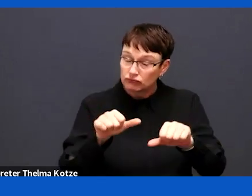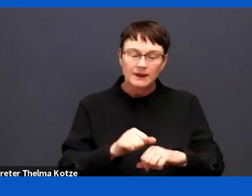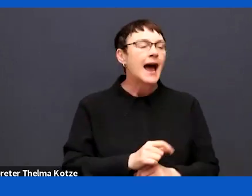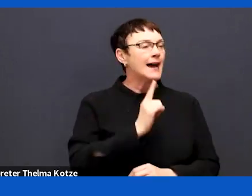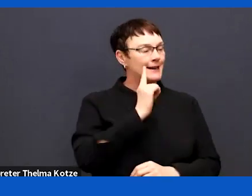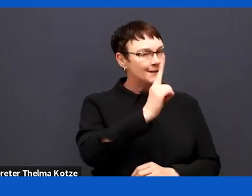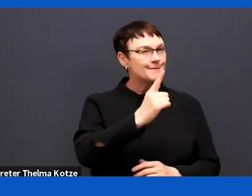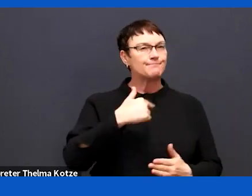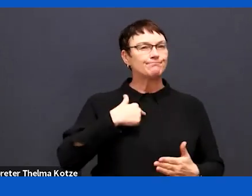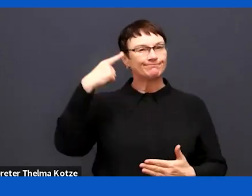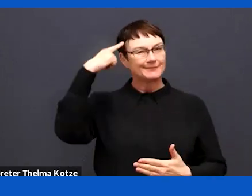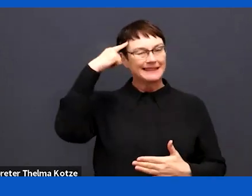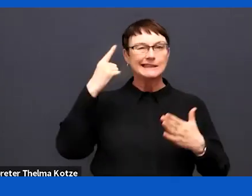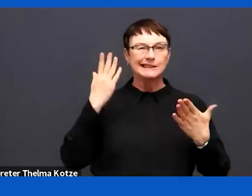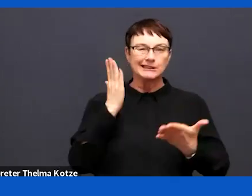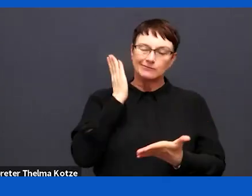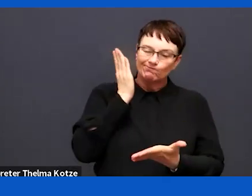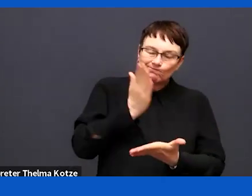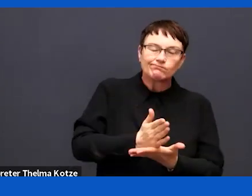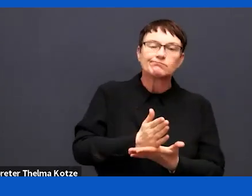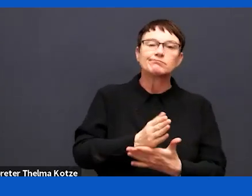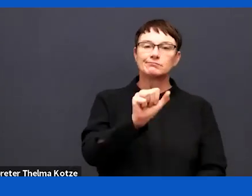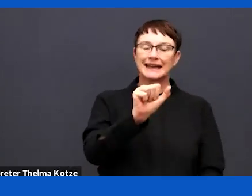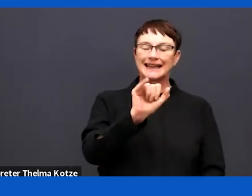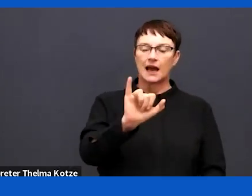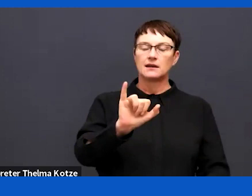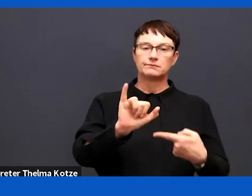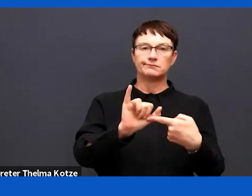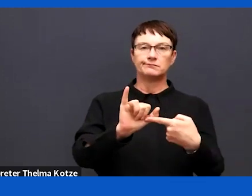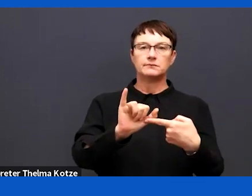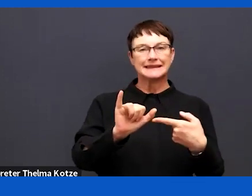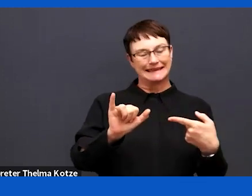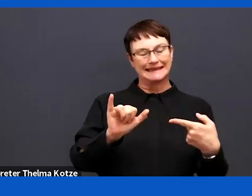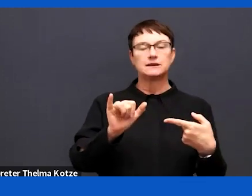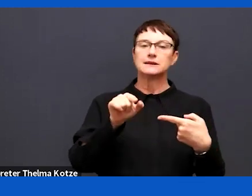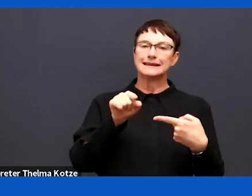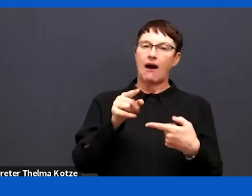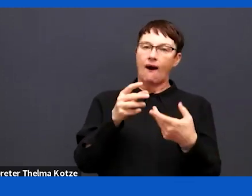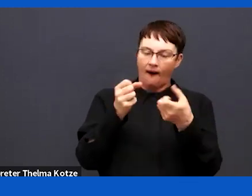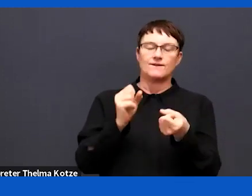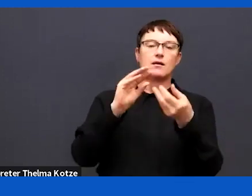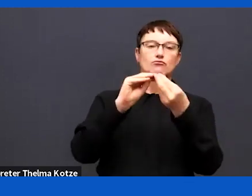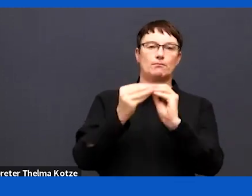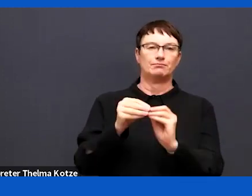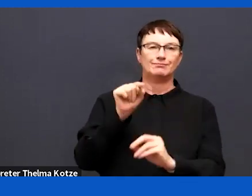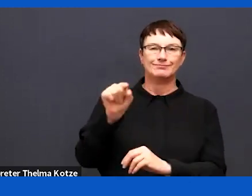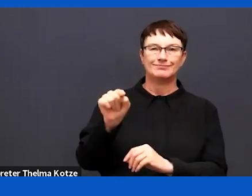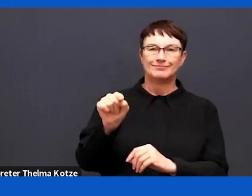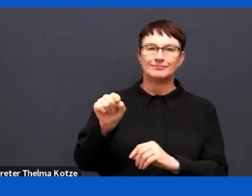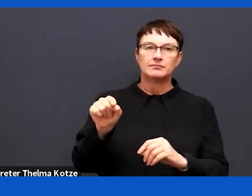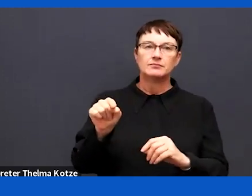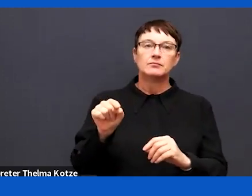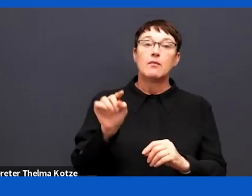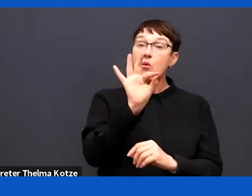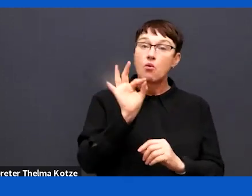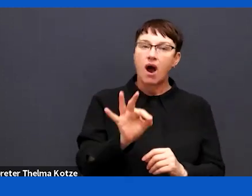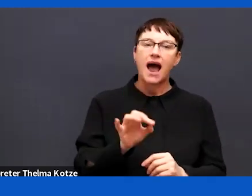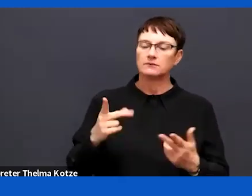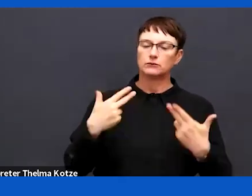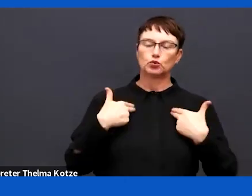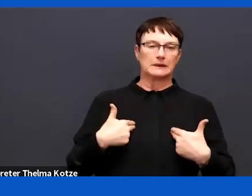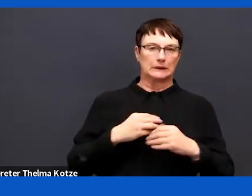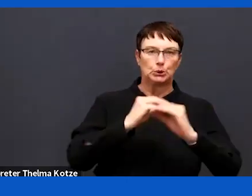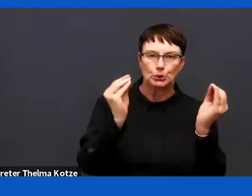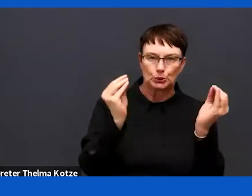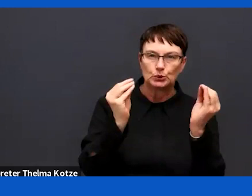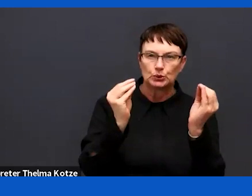understand what's good about something while simultaneously accepting that there are bad things about it as well. And we often get very